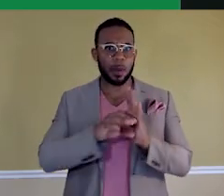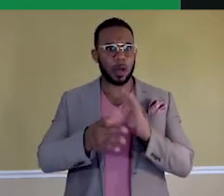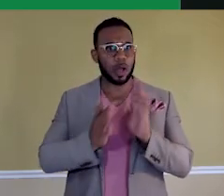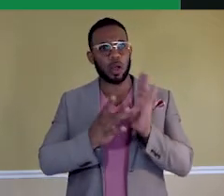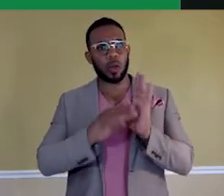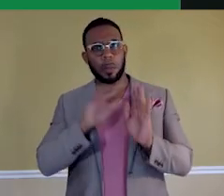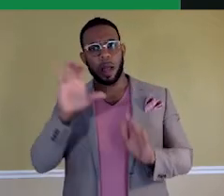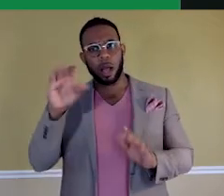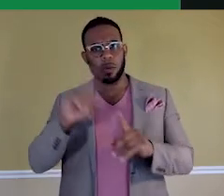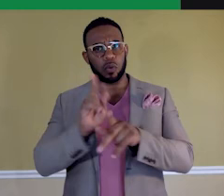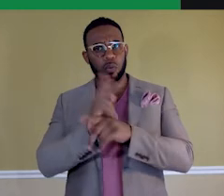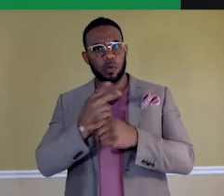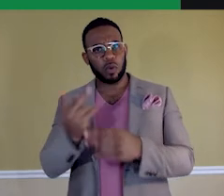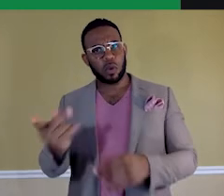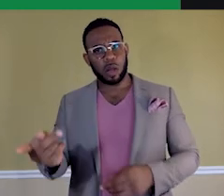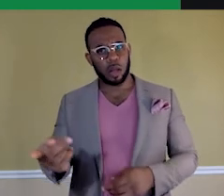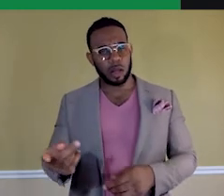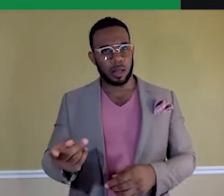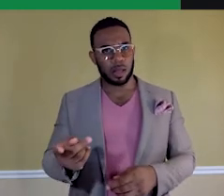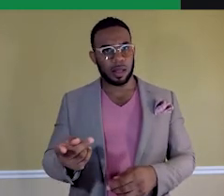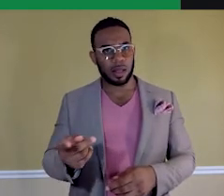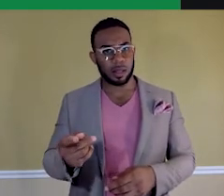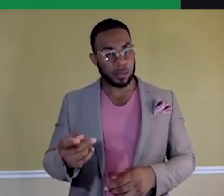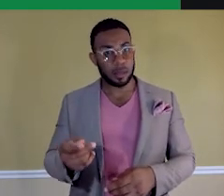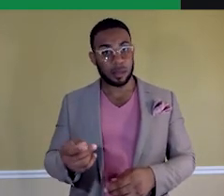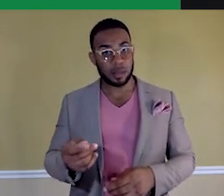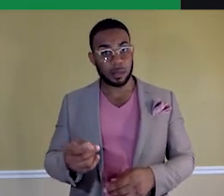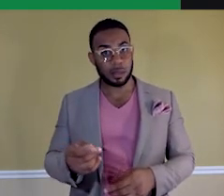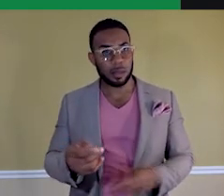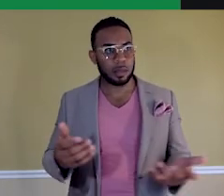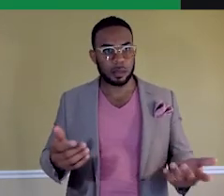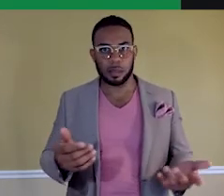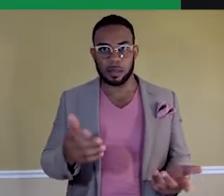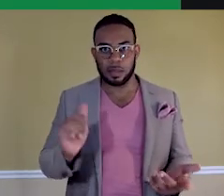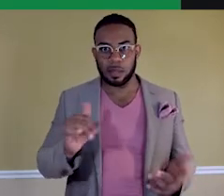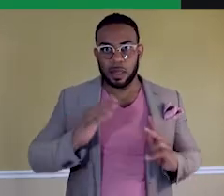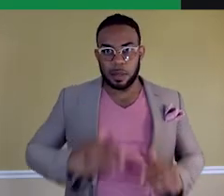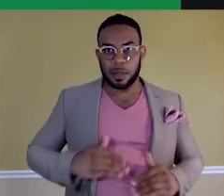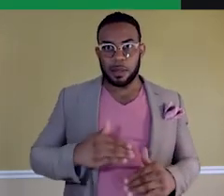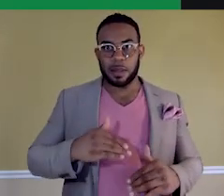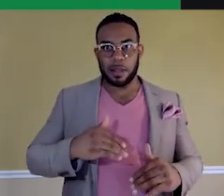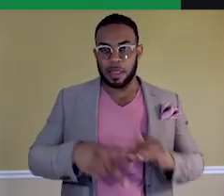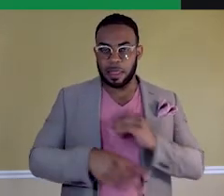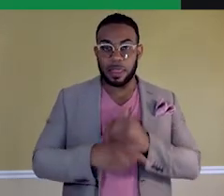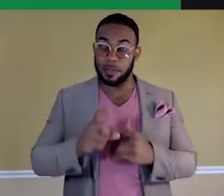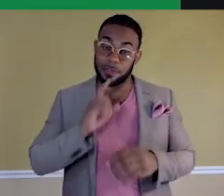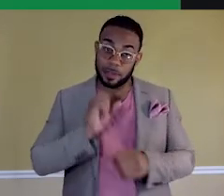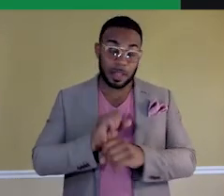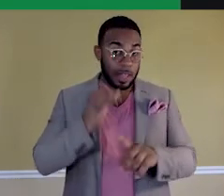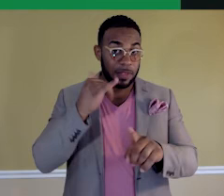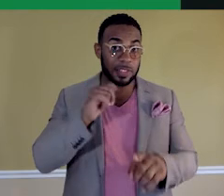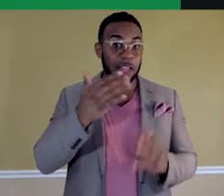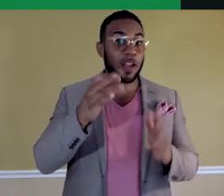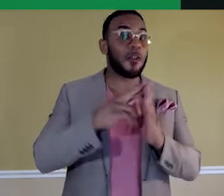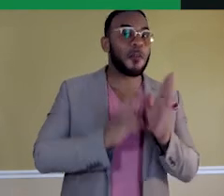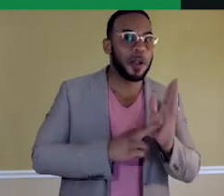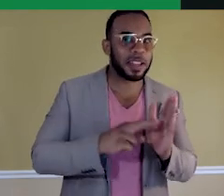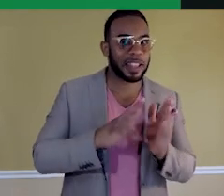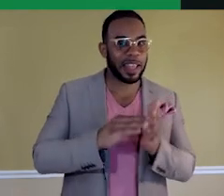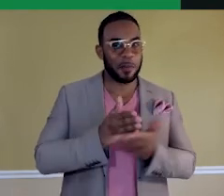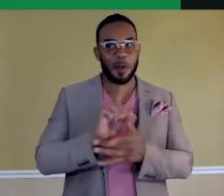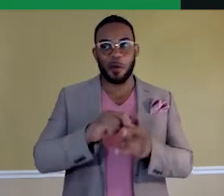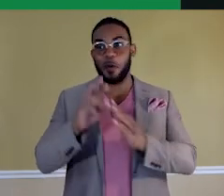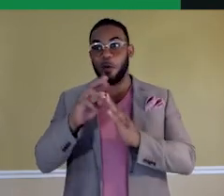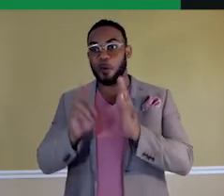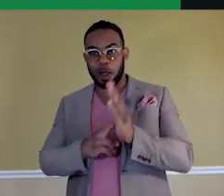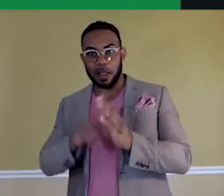used by a company to produce dolls. That's intellectual property theft. And in this instance now, if she had registered that copyright or